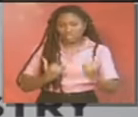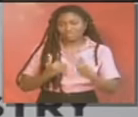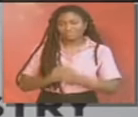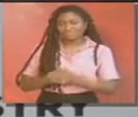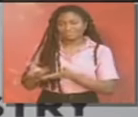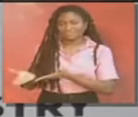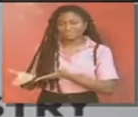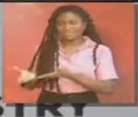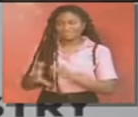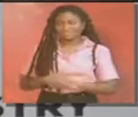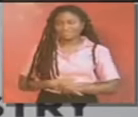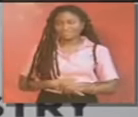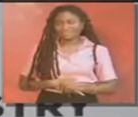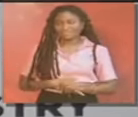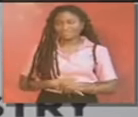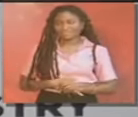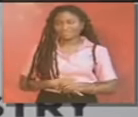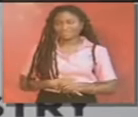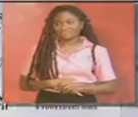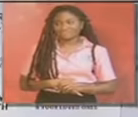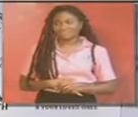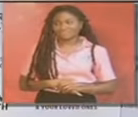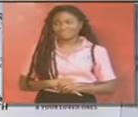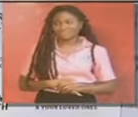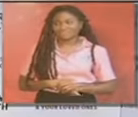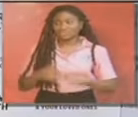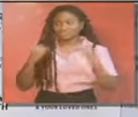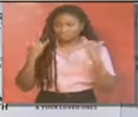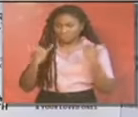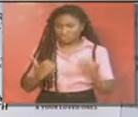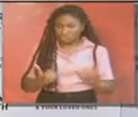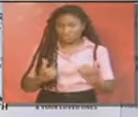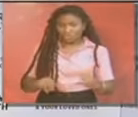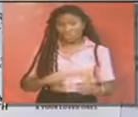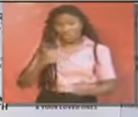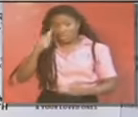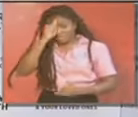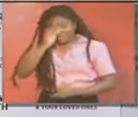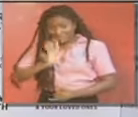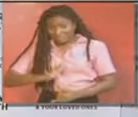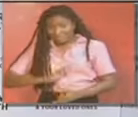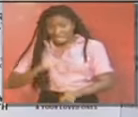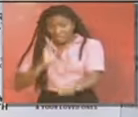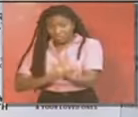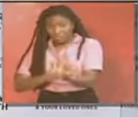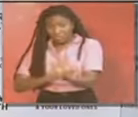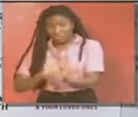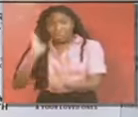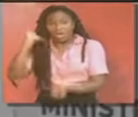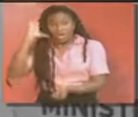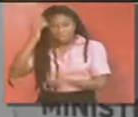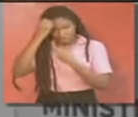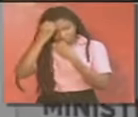you very much, Dr. Richards. And we go now to Dr. Hines for the epidemiological update.